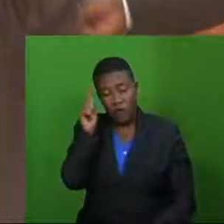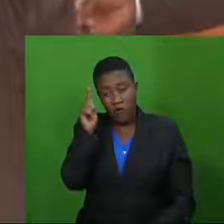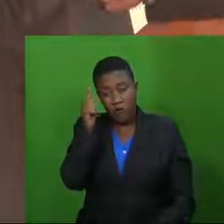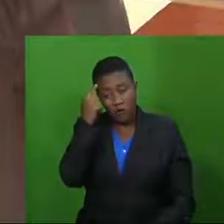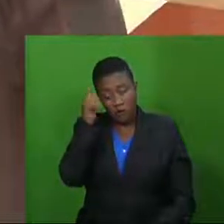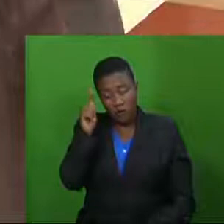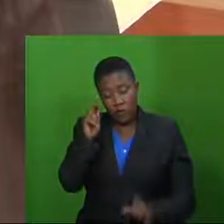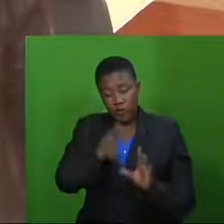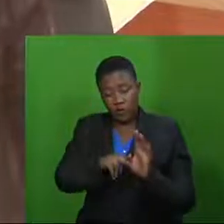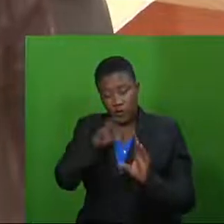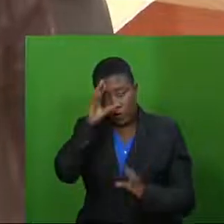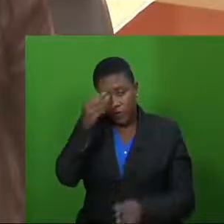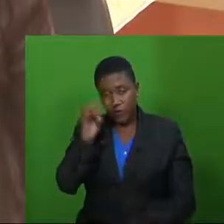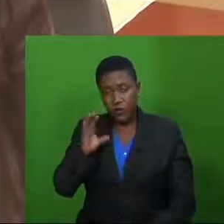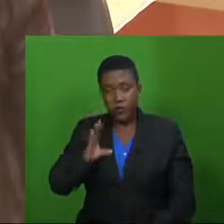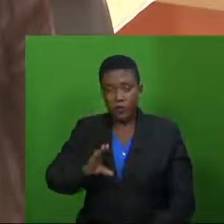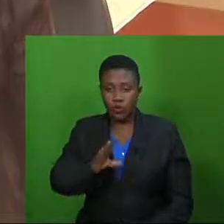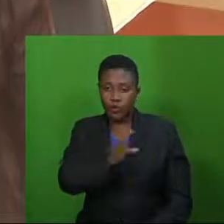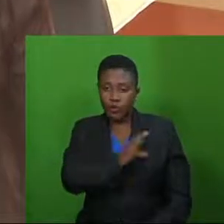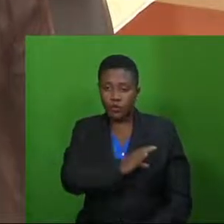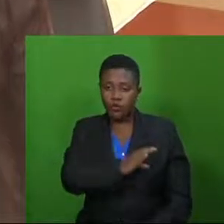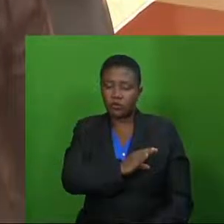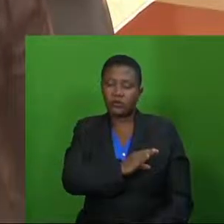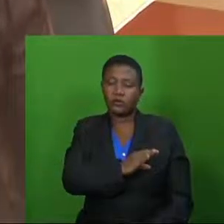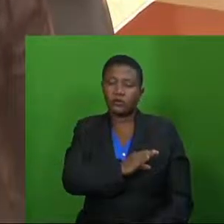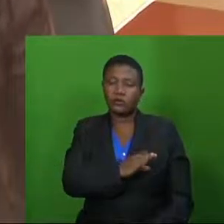the chairman of the committee, the Speaker.